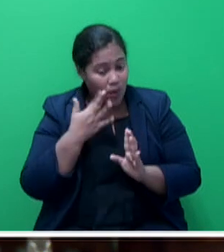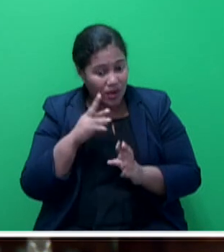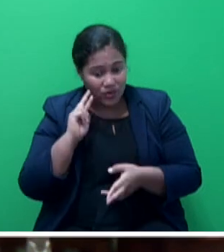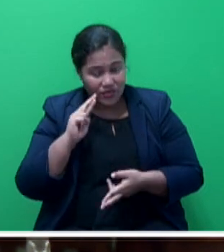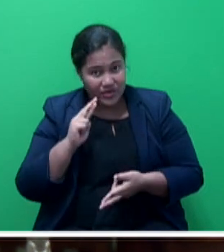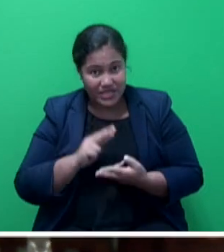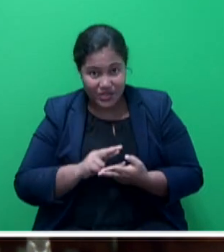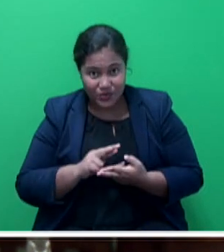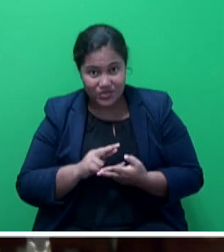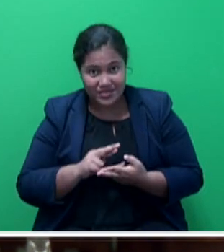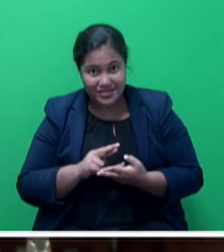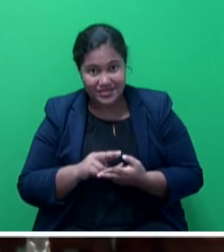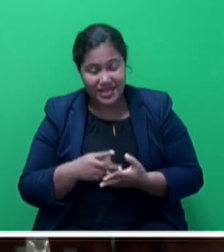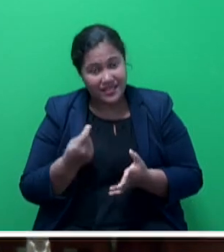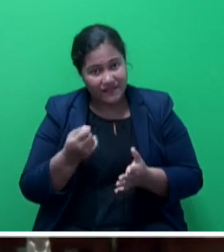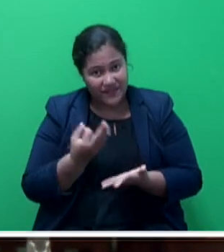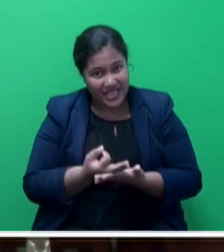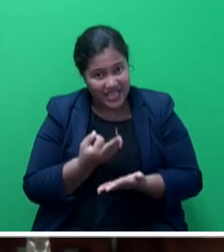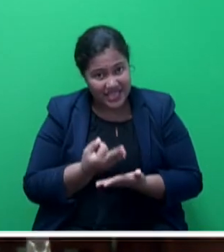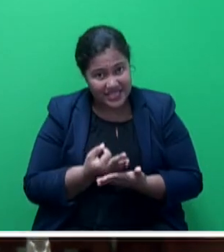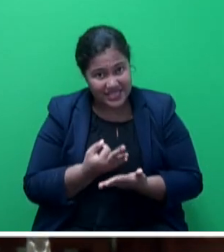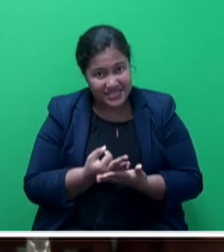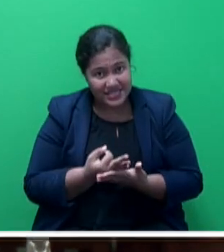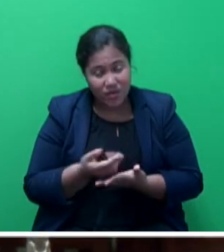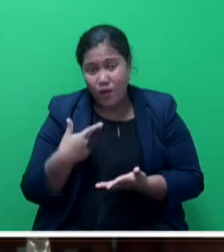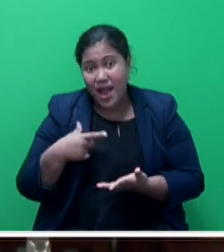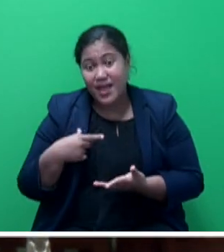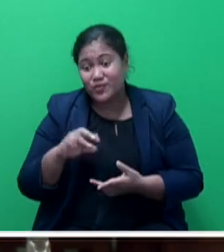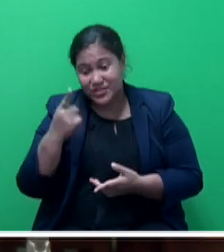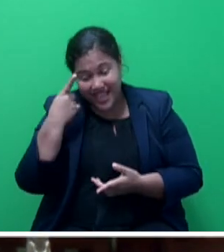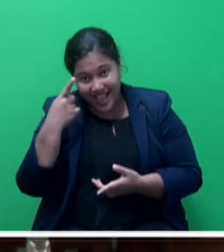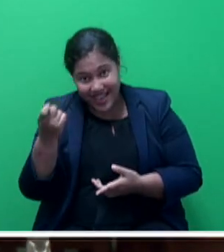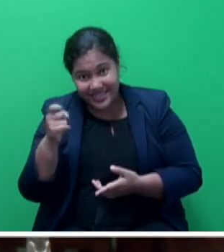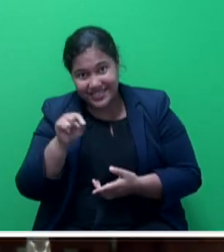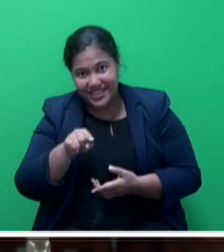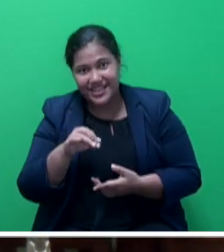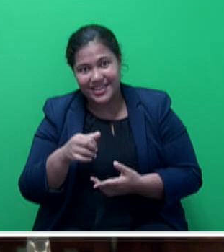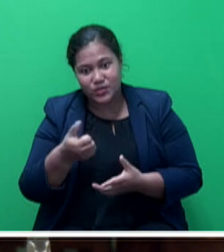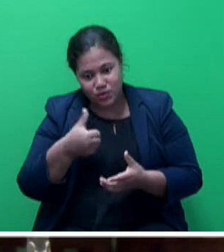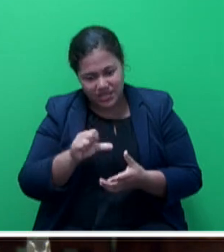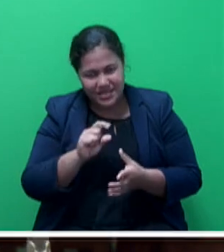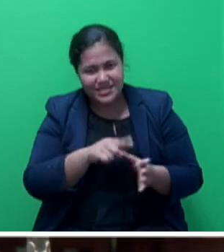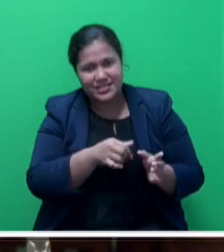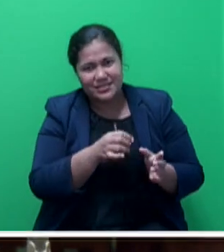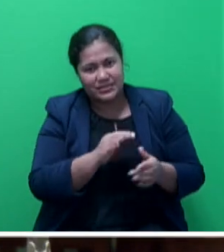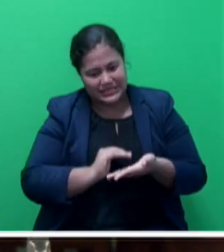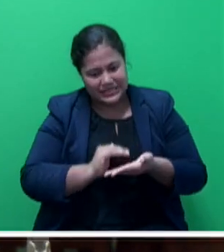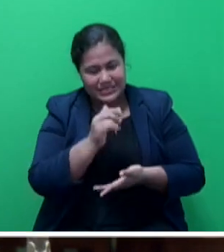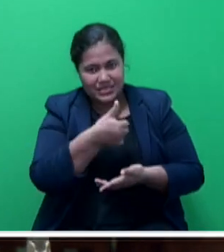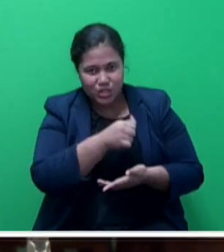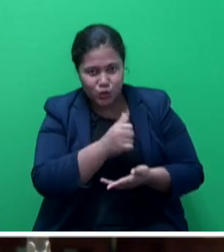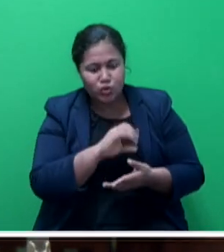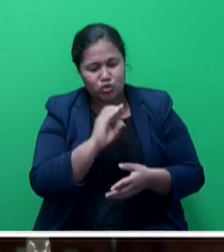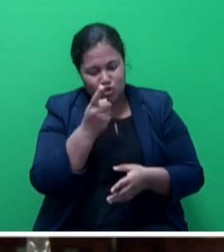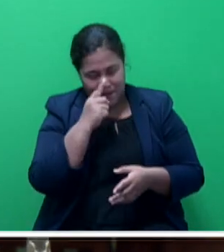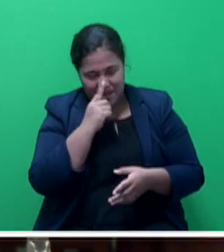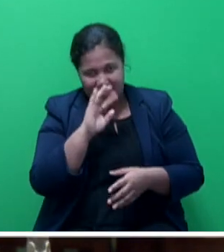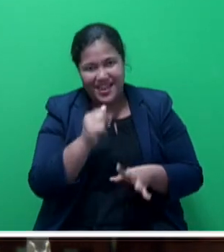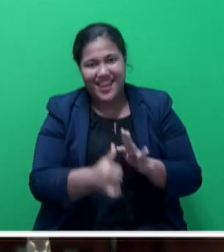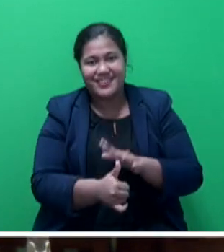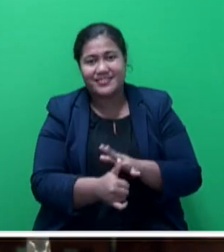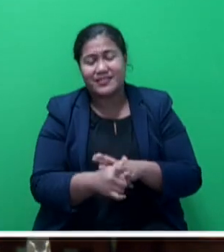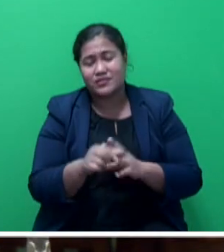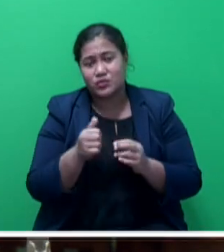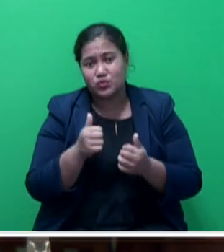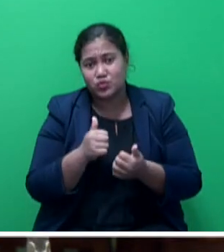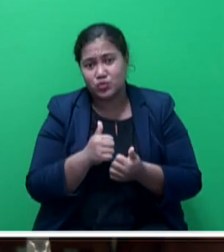tariffs, the idea is to increase also consumption, giving people access to goods and